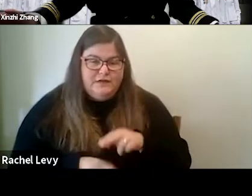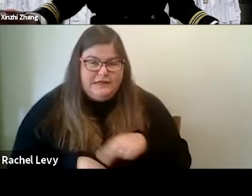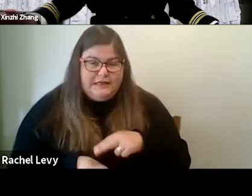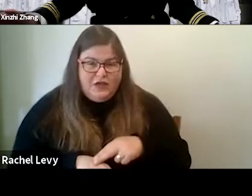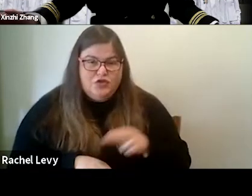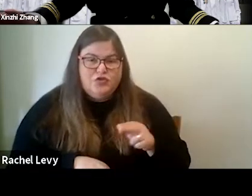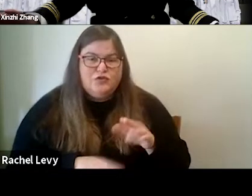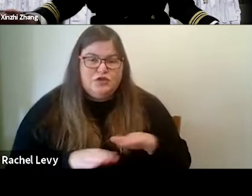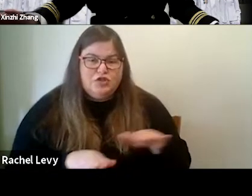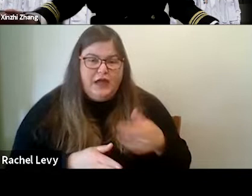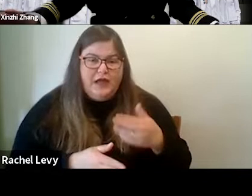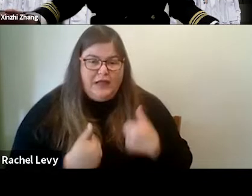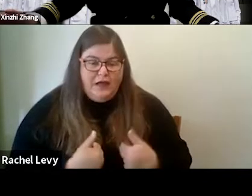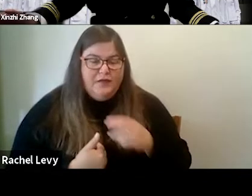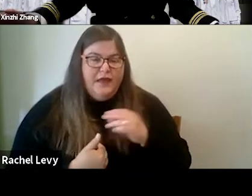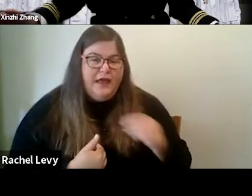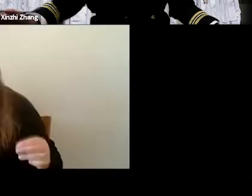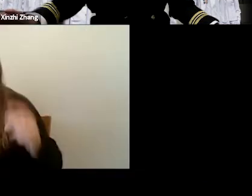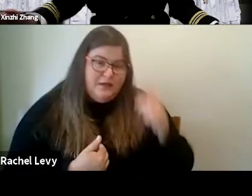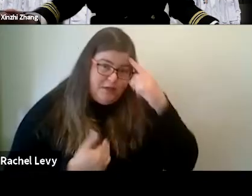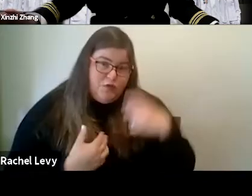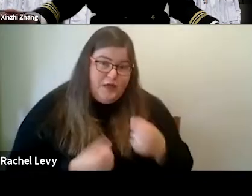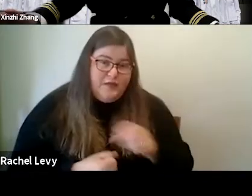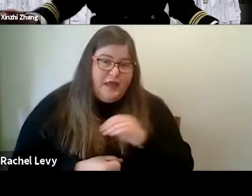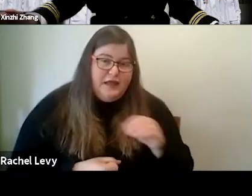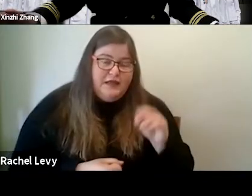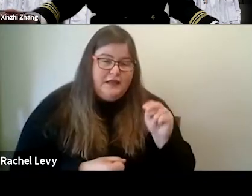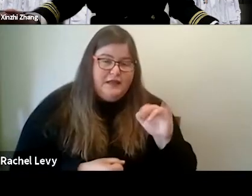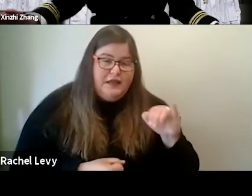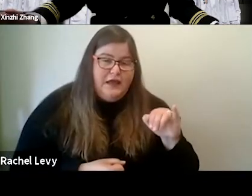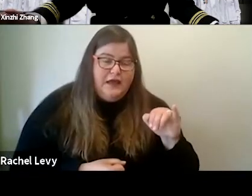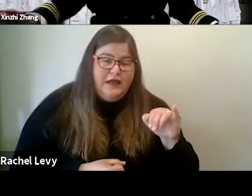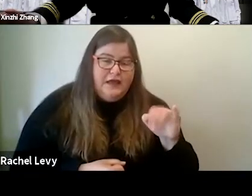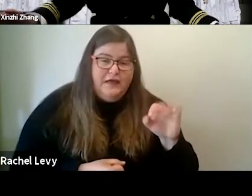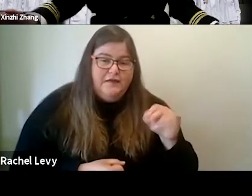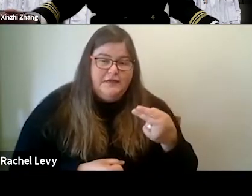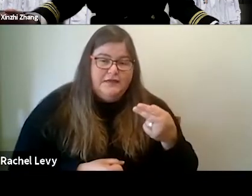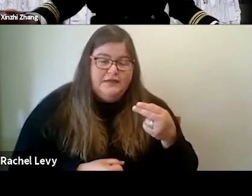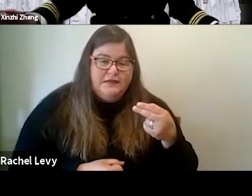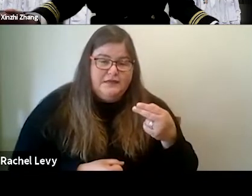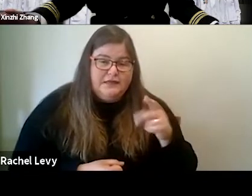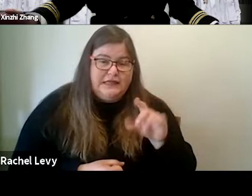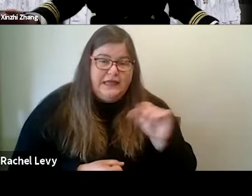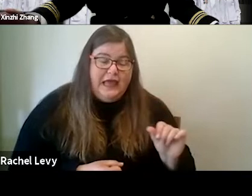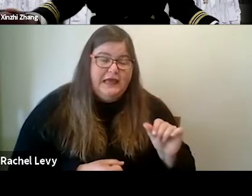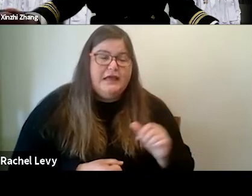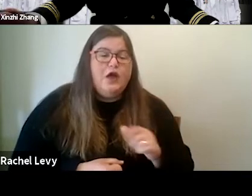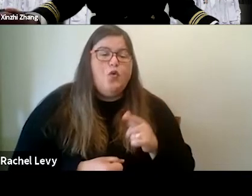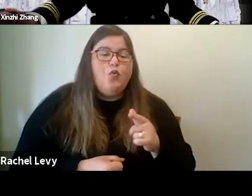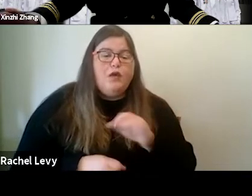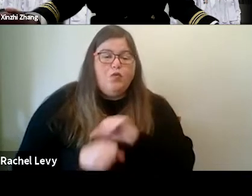Mental Health, and the NIMHD and NIHFDA, Federal Asian Pacific American Council, we are working on the